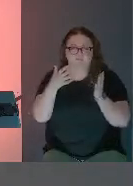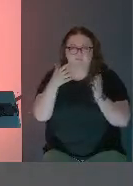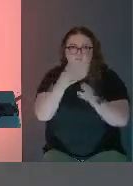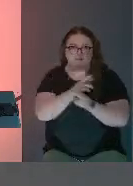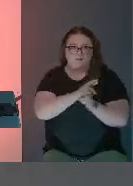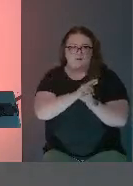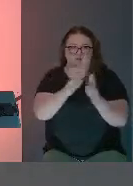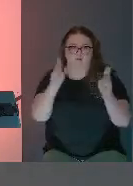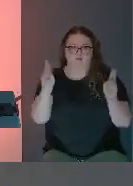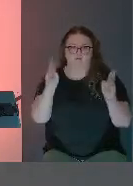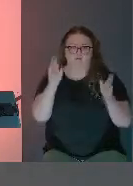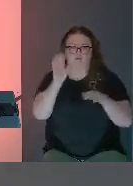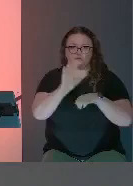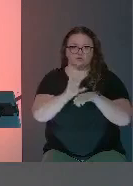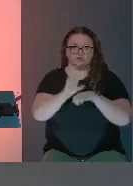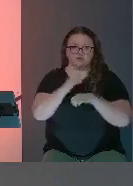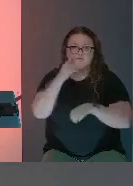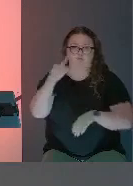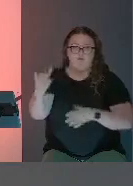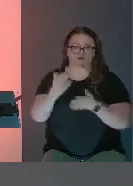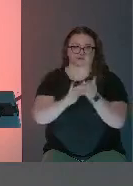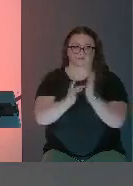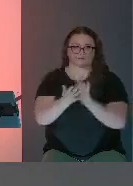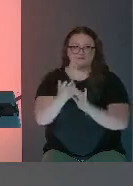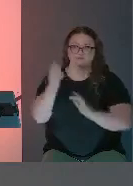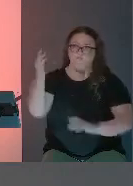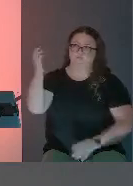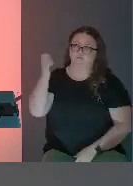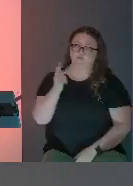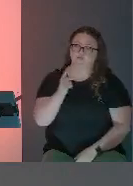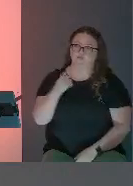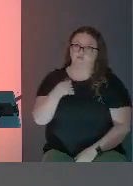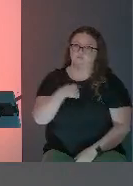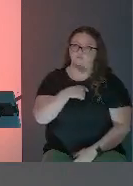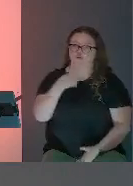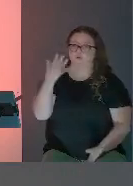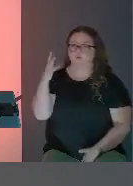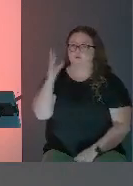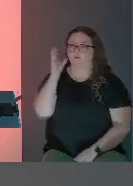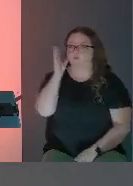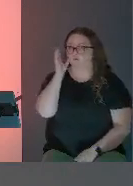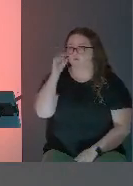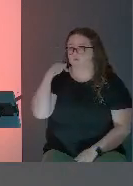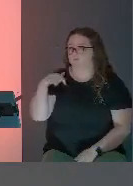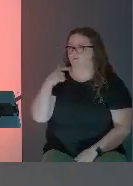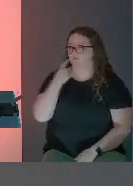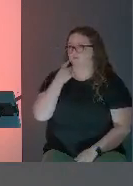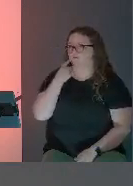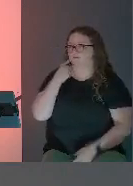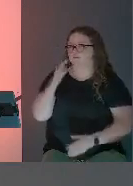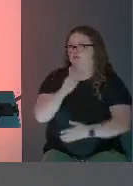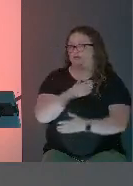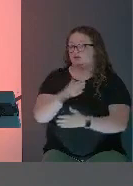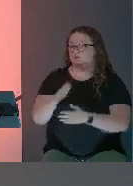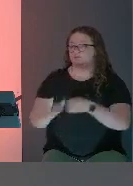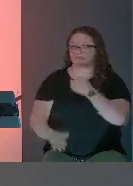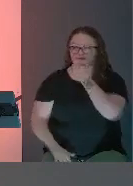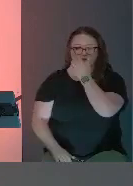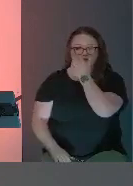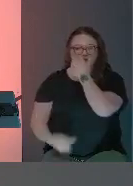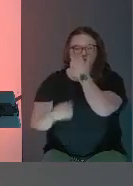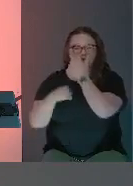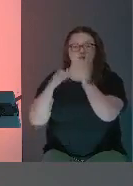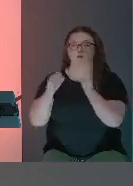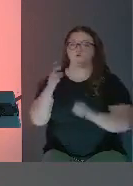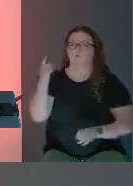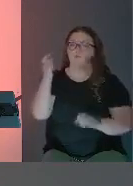church for Jesus' return, as we just heard in this last song that Hannah shared. I can only